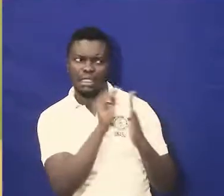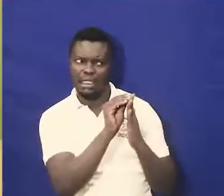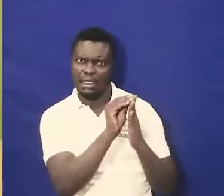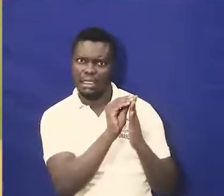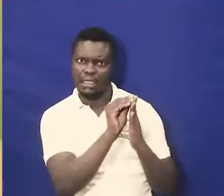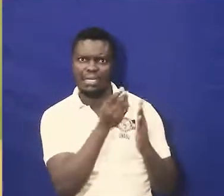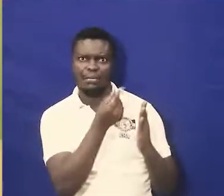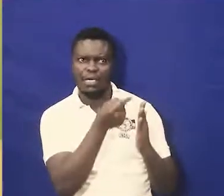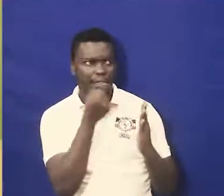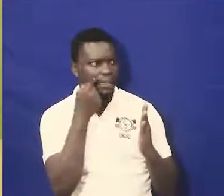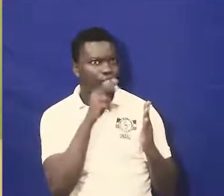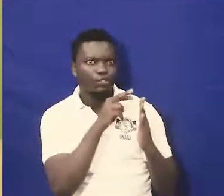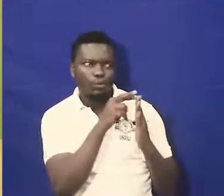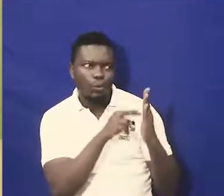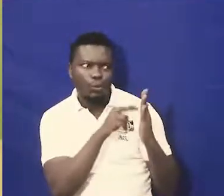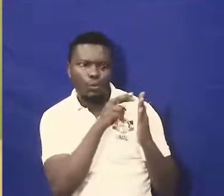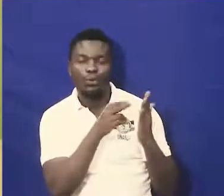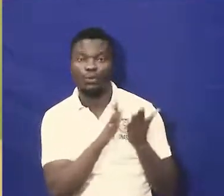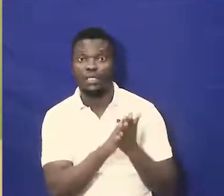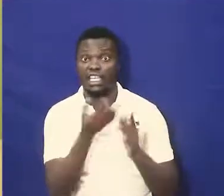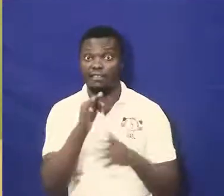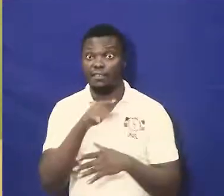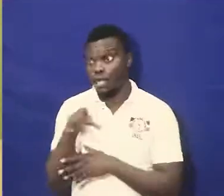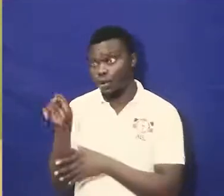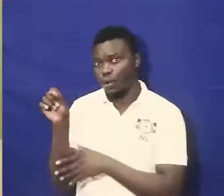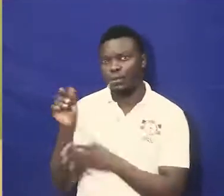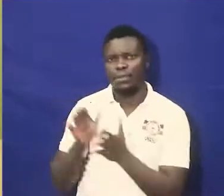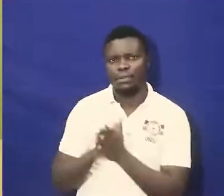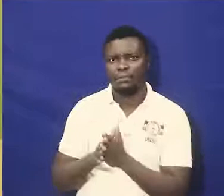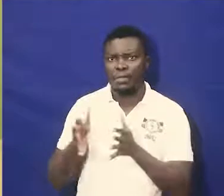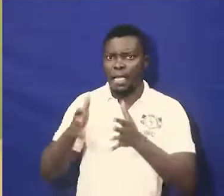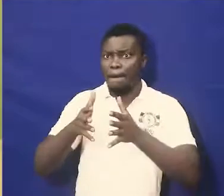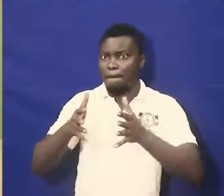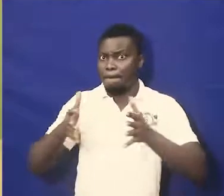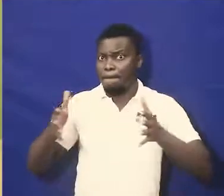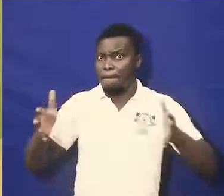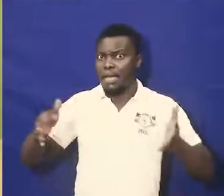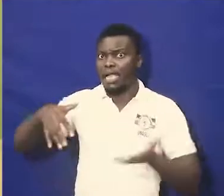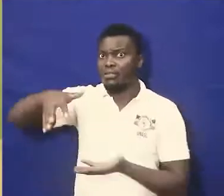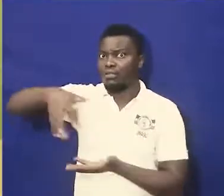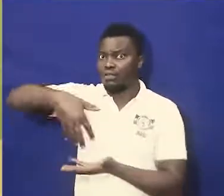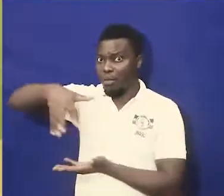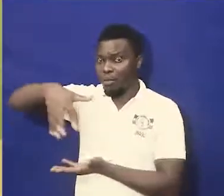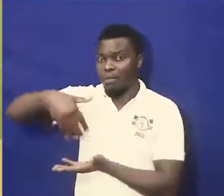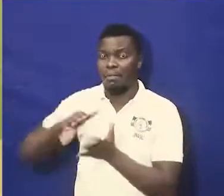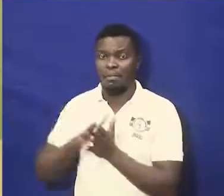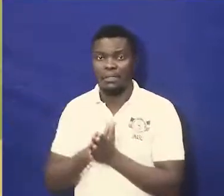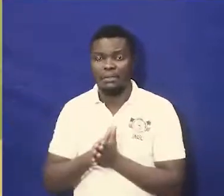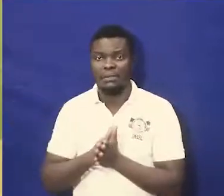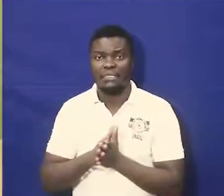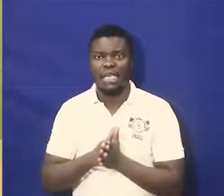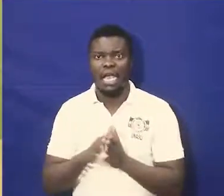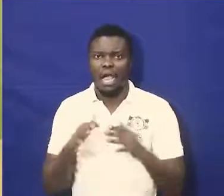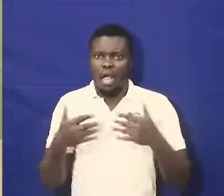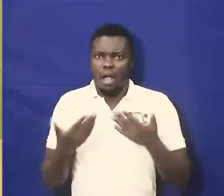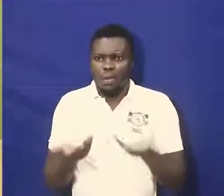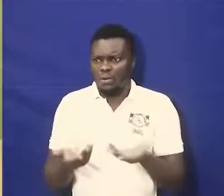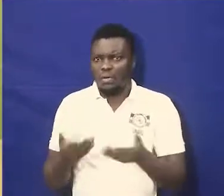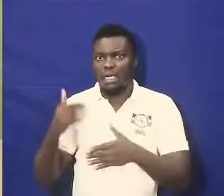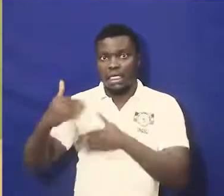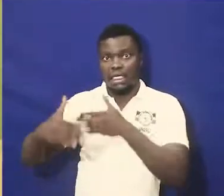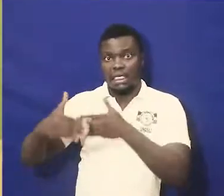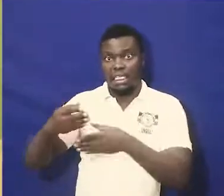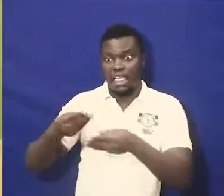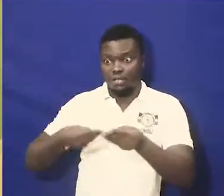on the dress if you go to, for example, a big supermarket or some of the shops that